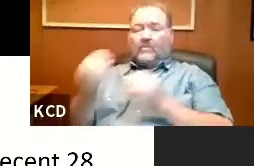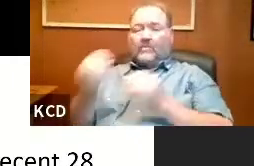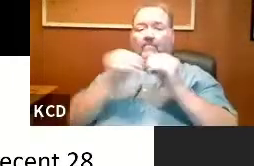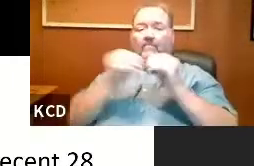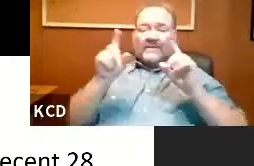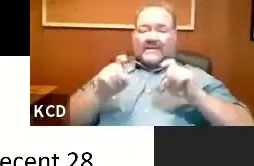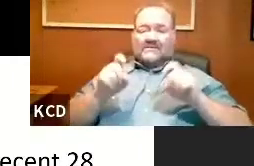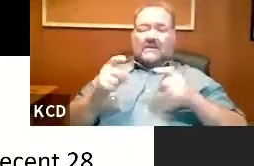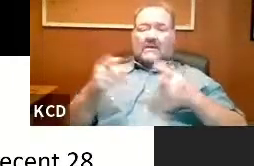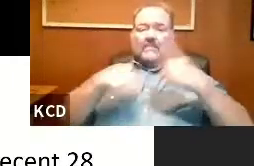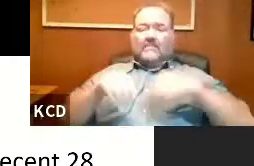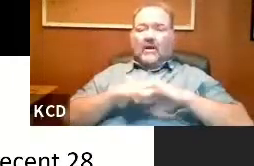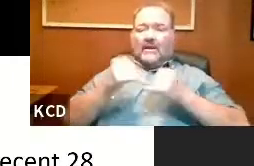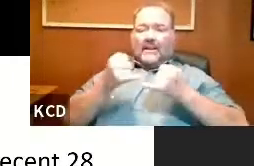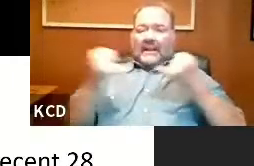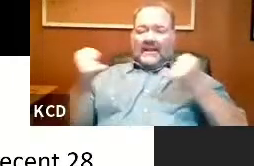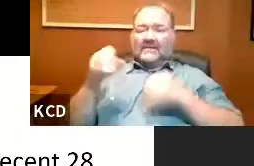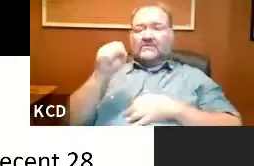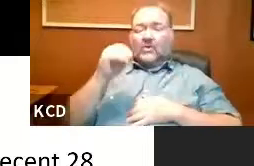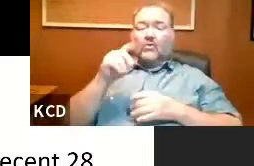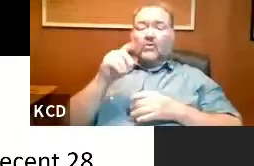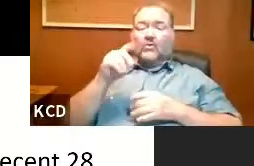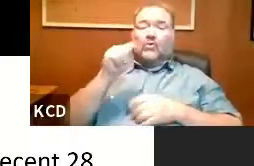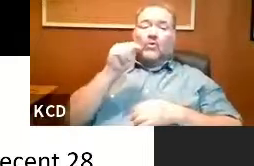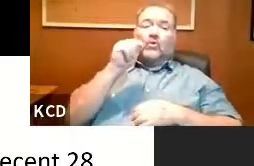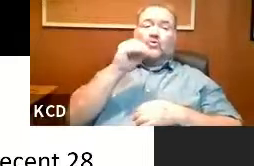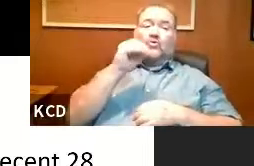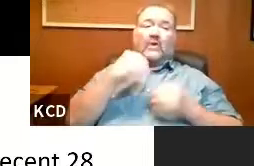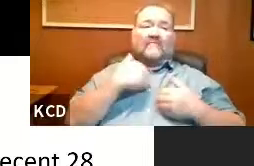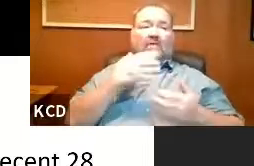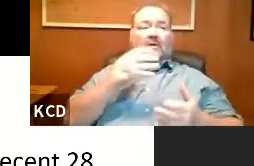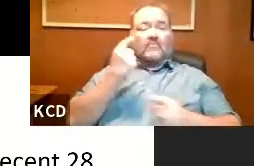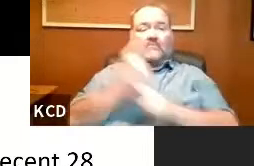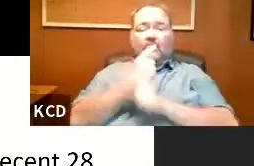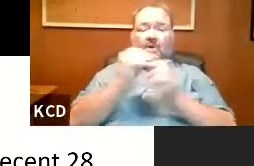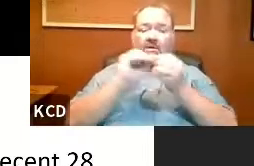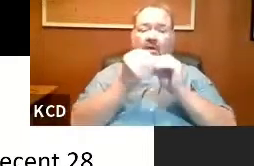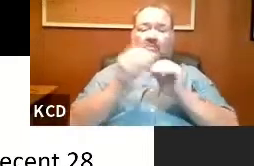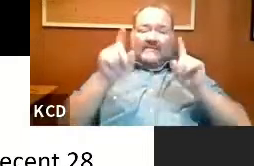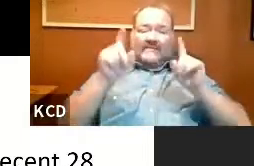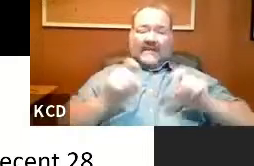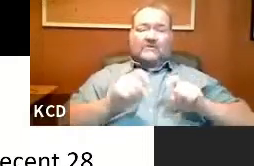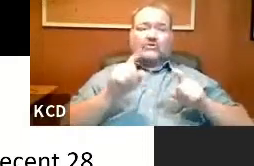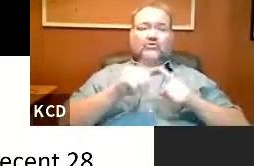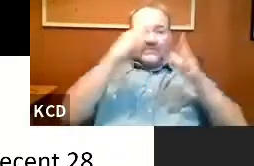was coming online. And so in order to have an appropriate volume of tests to determine